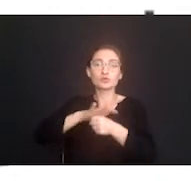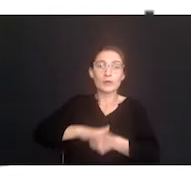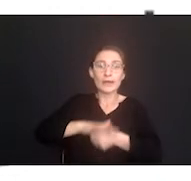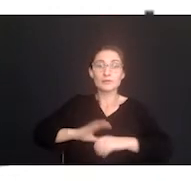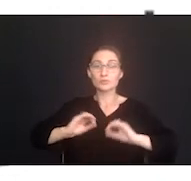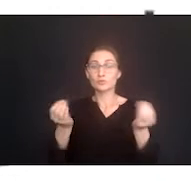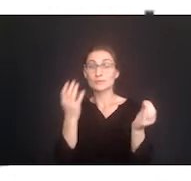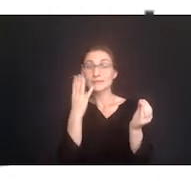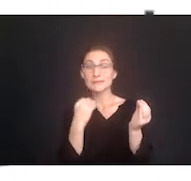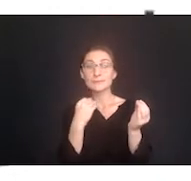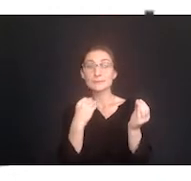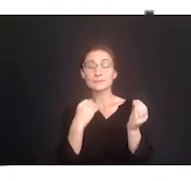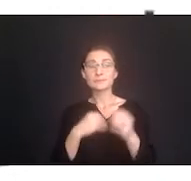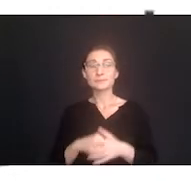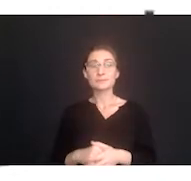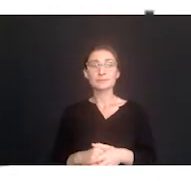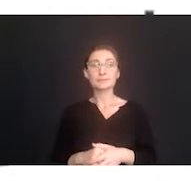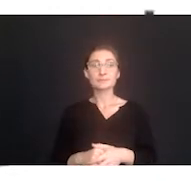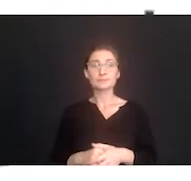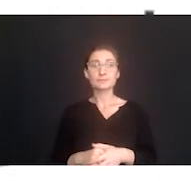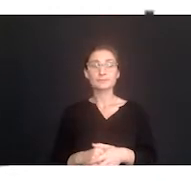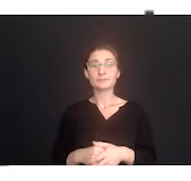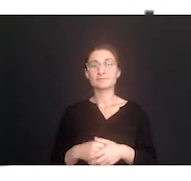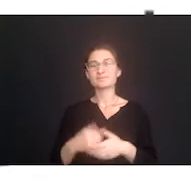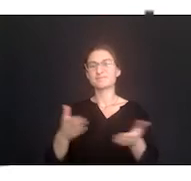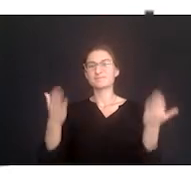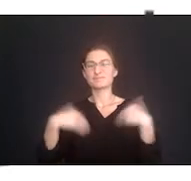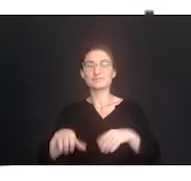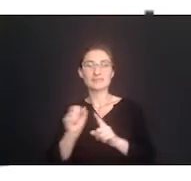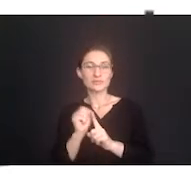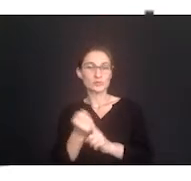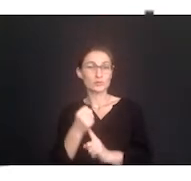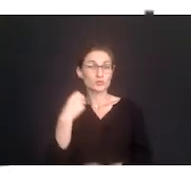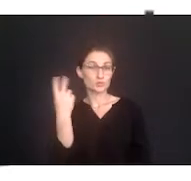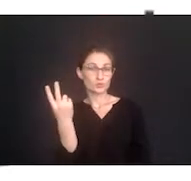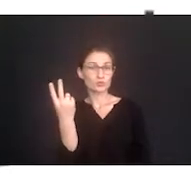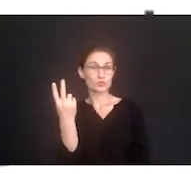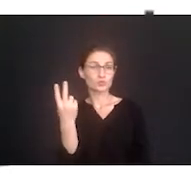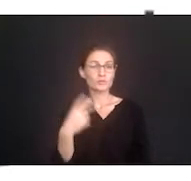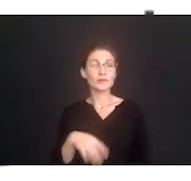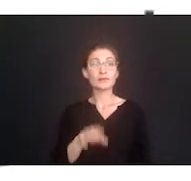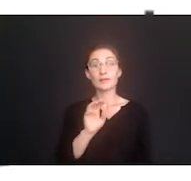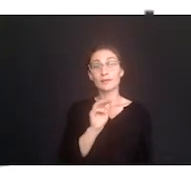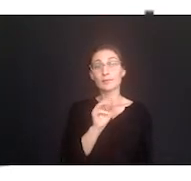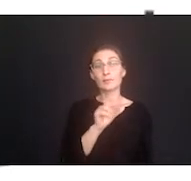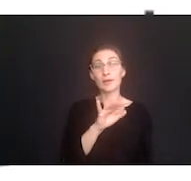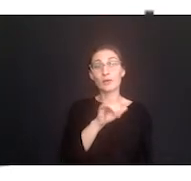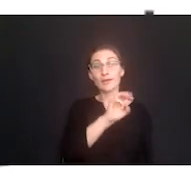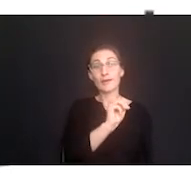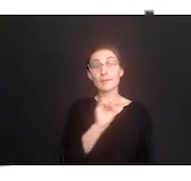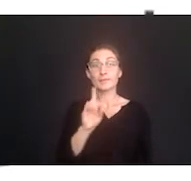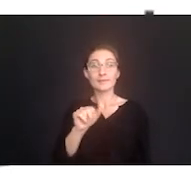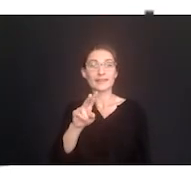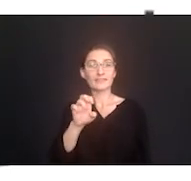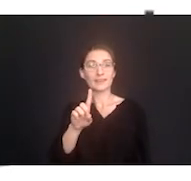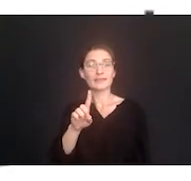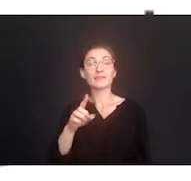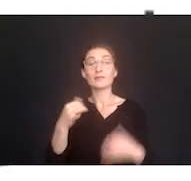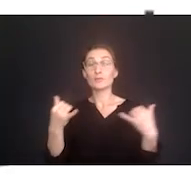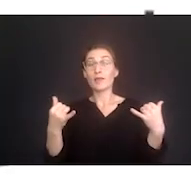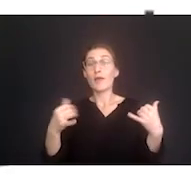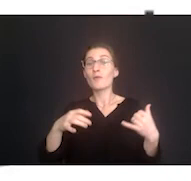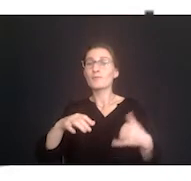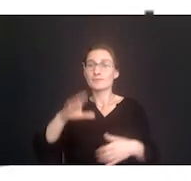and sleeplessness. And then we have scenario 2, a little bit different. So we have Miriam and David. They are parents of Jesse, a